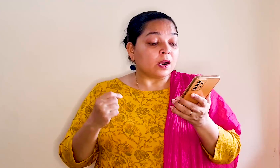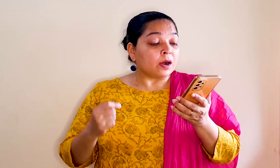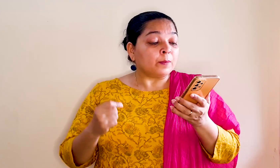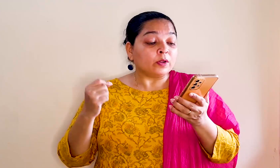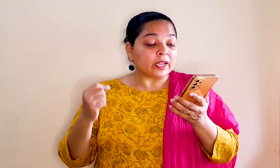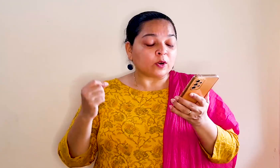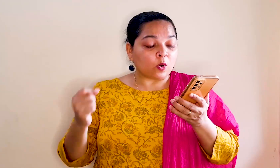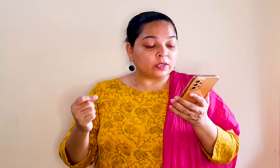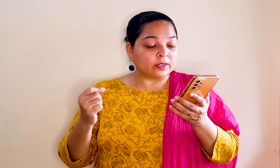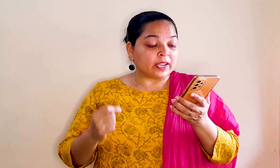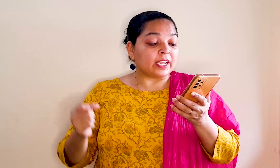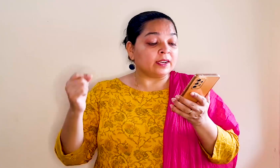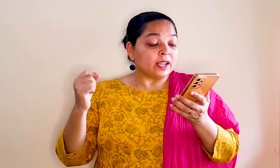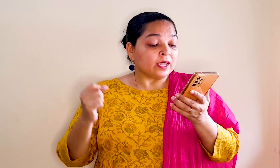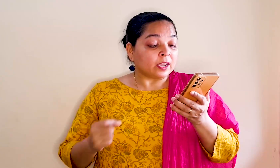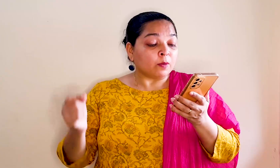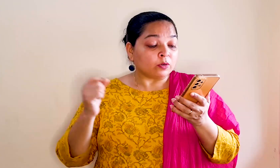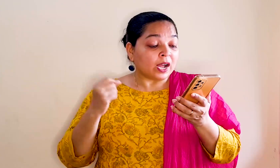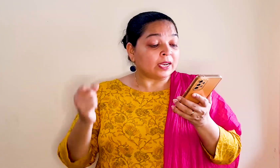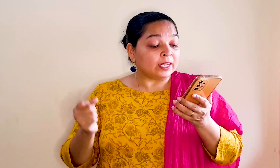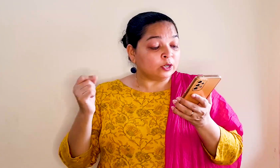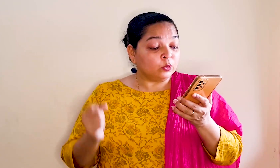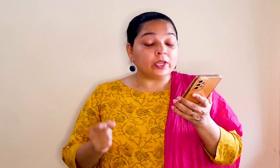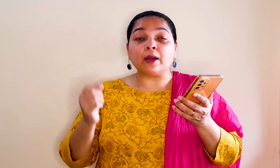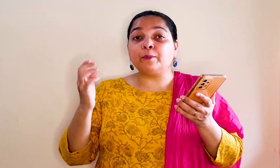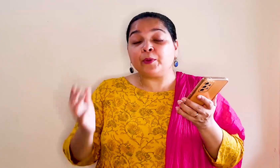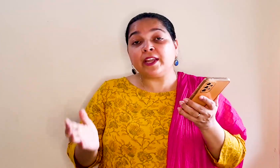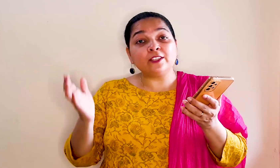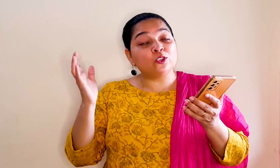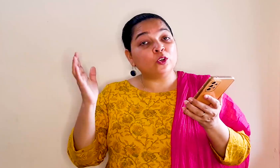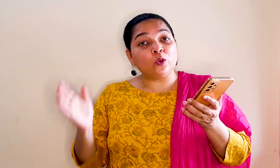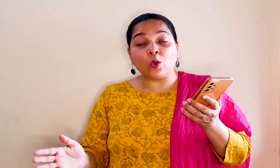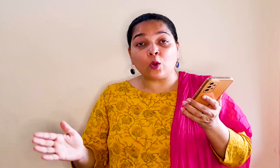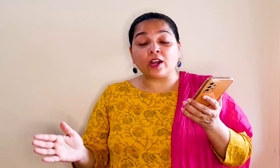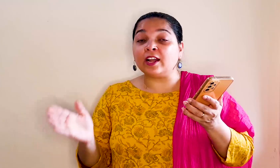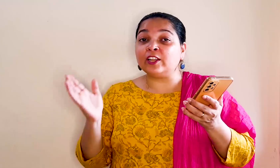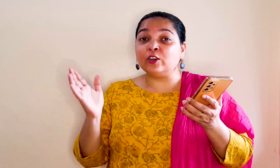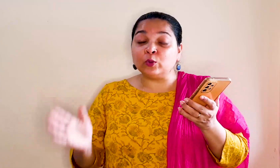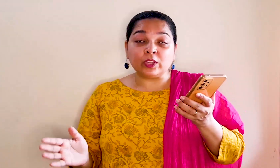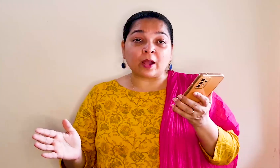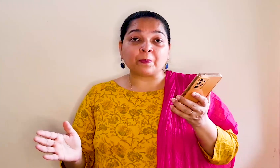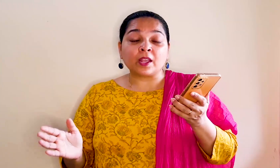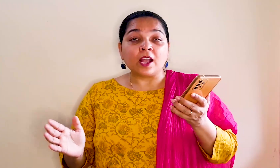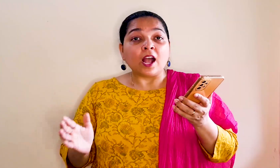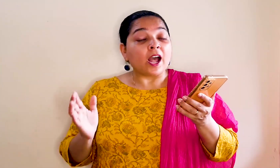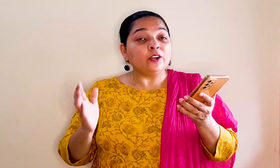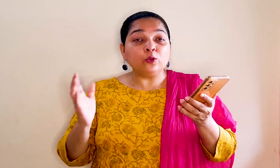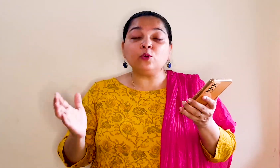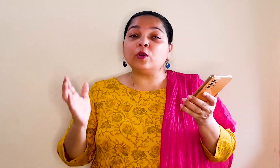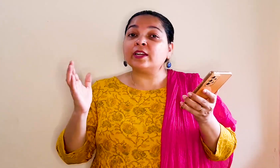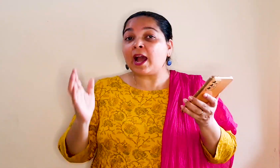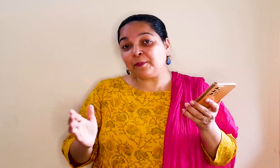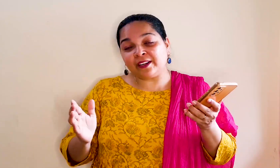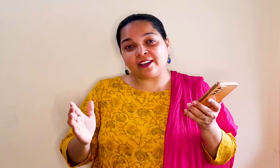offer upon that altar in Gibeon. Hallelujah. Praise the Lord. Hallelujah. And